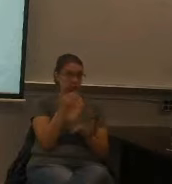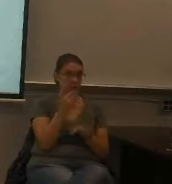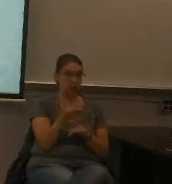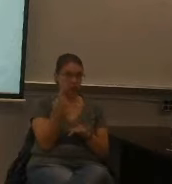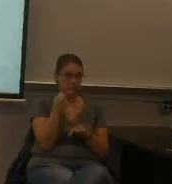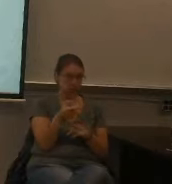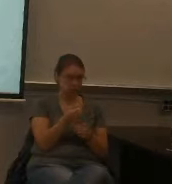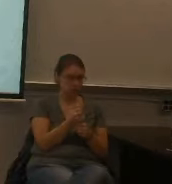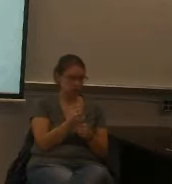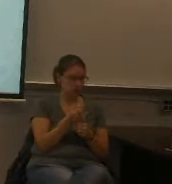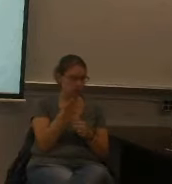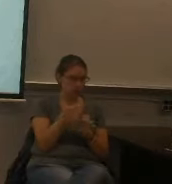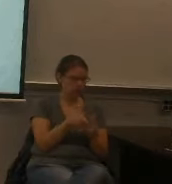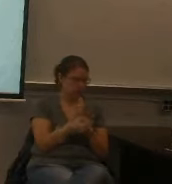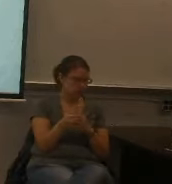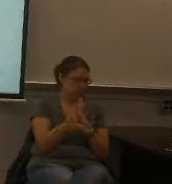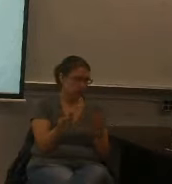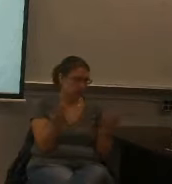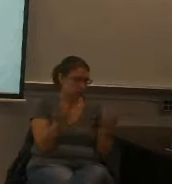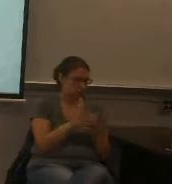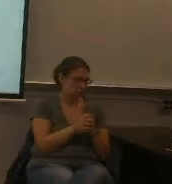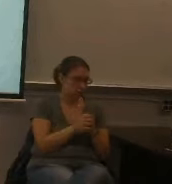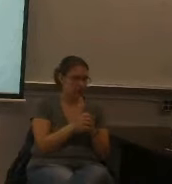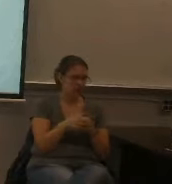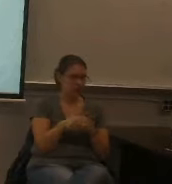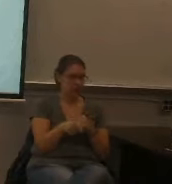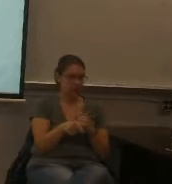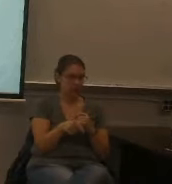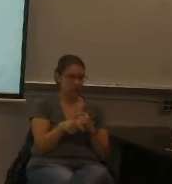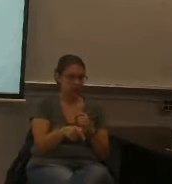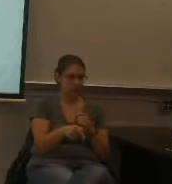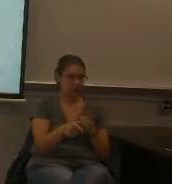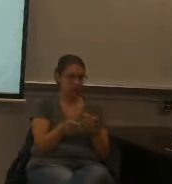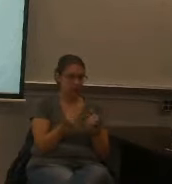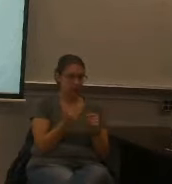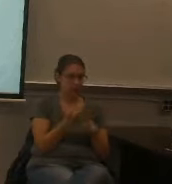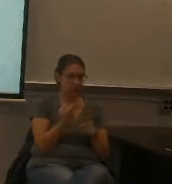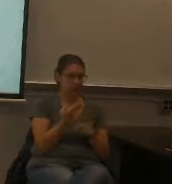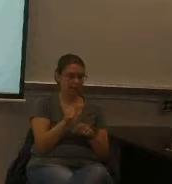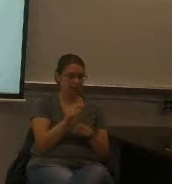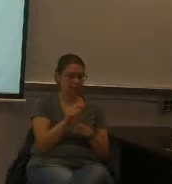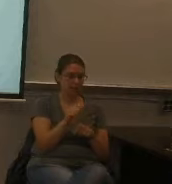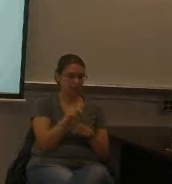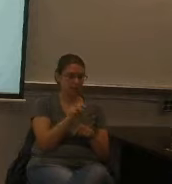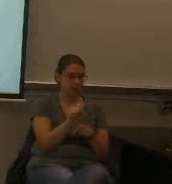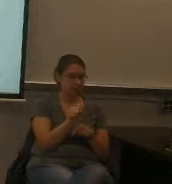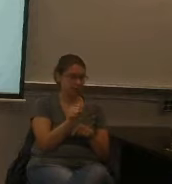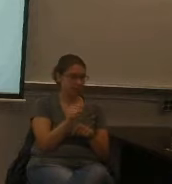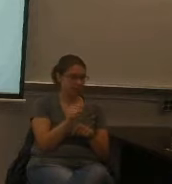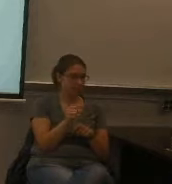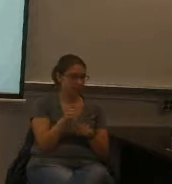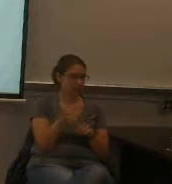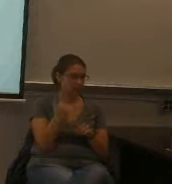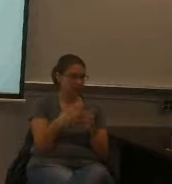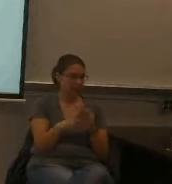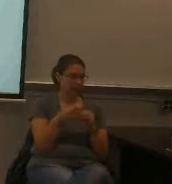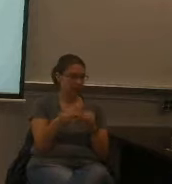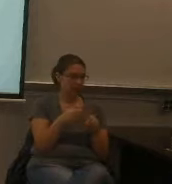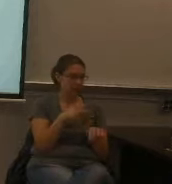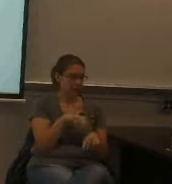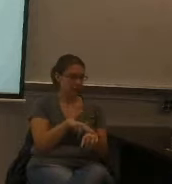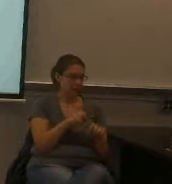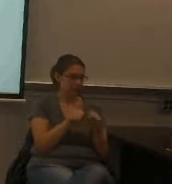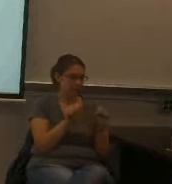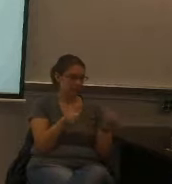to get. It'll kill the fish. And this escaped from hatcheries that were supplementing and adding fishes to natural